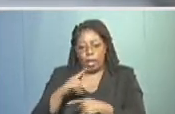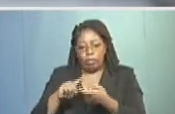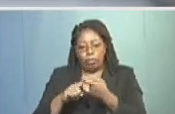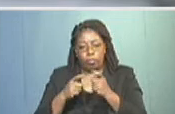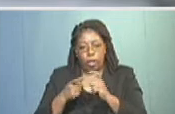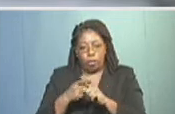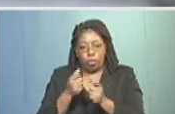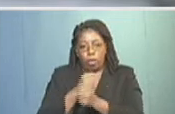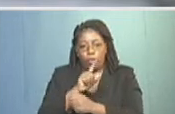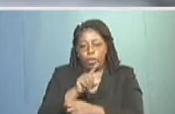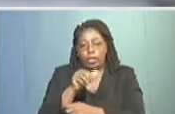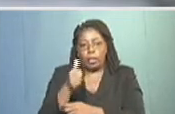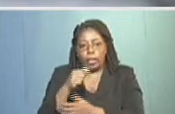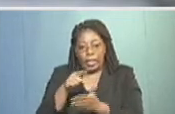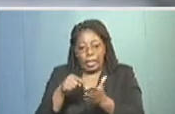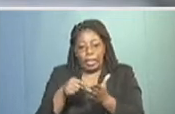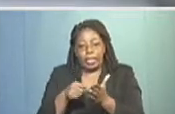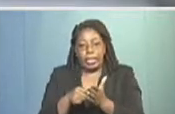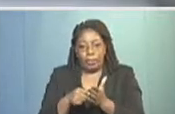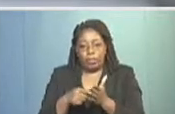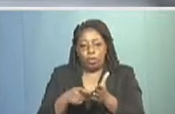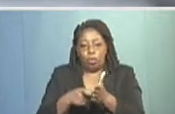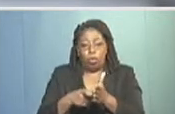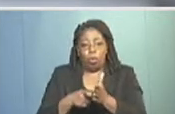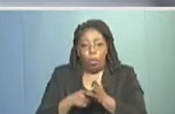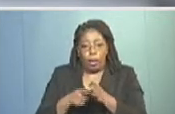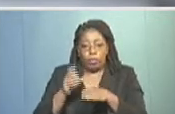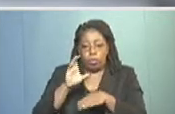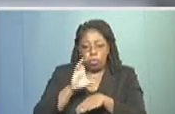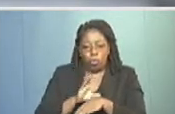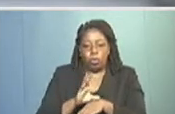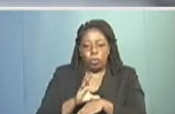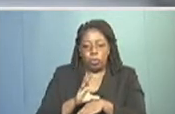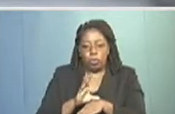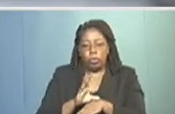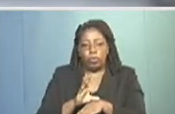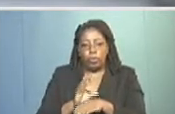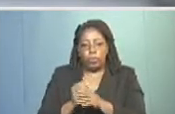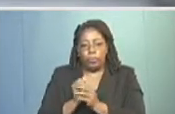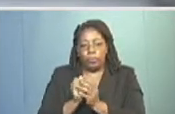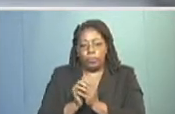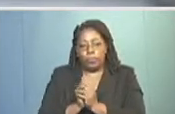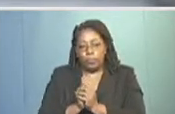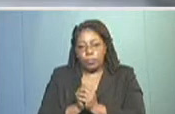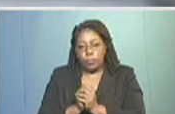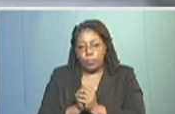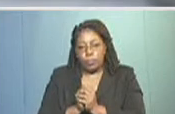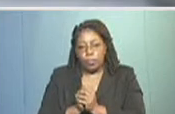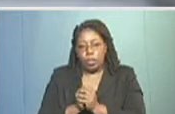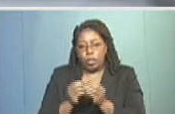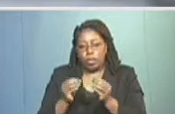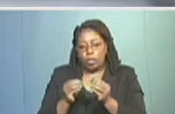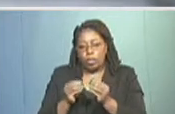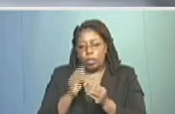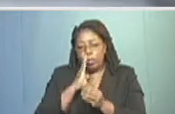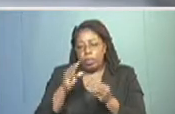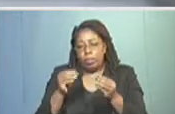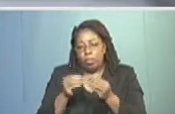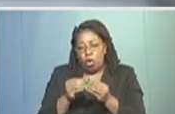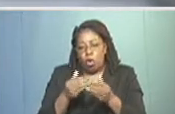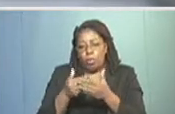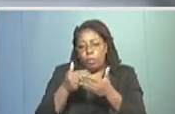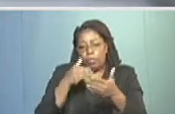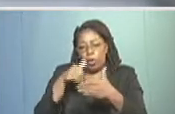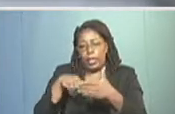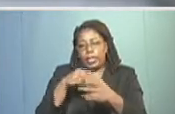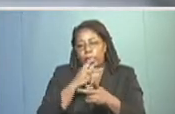another. And this requires the church to be much more intentional than ever before in the